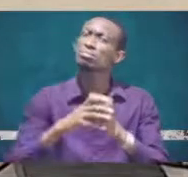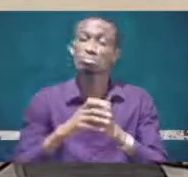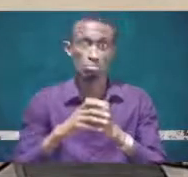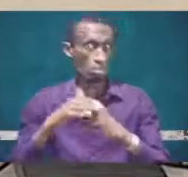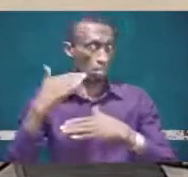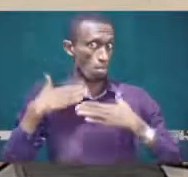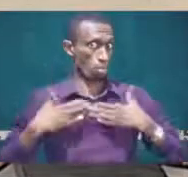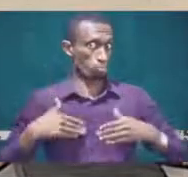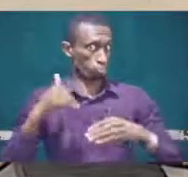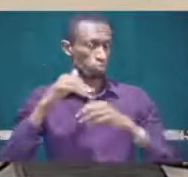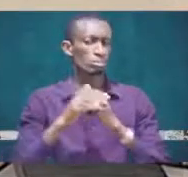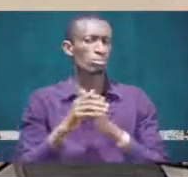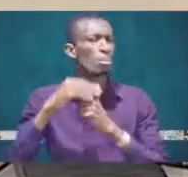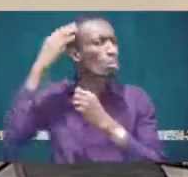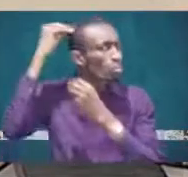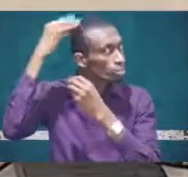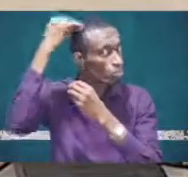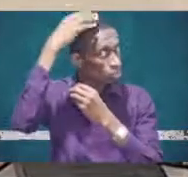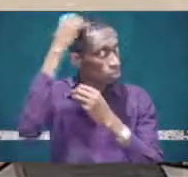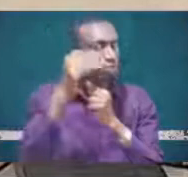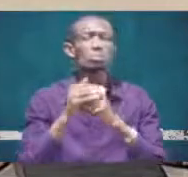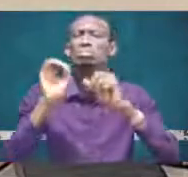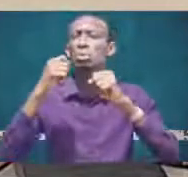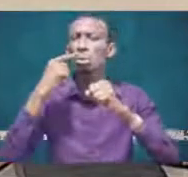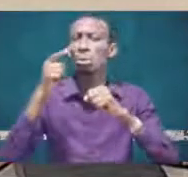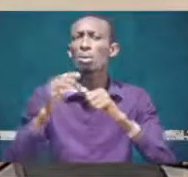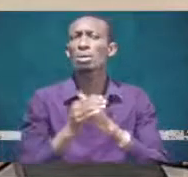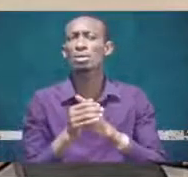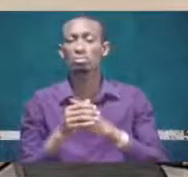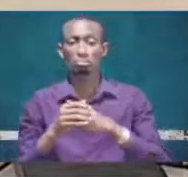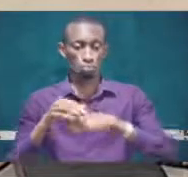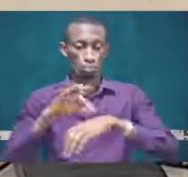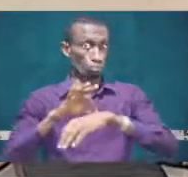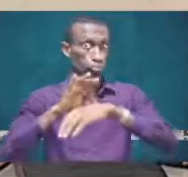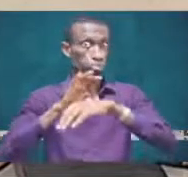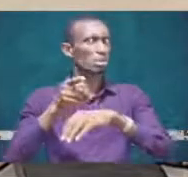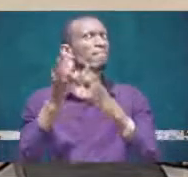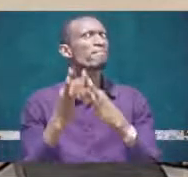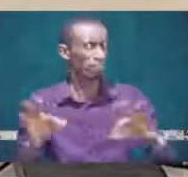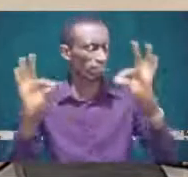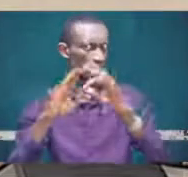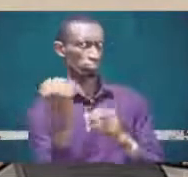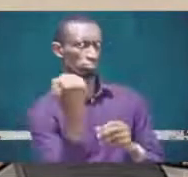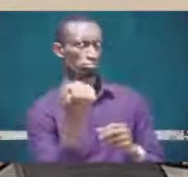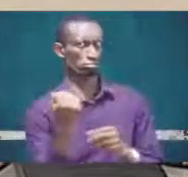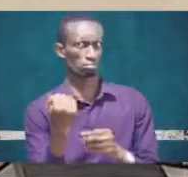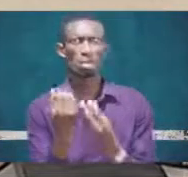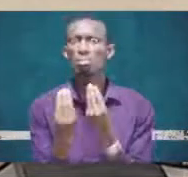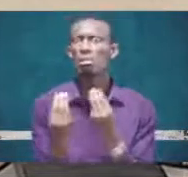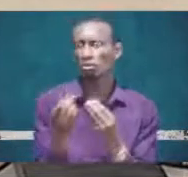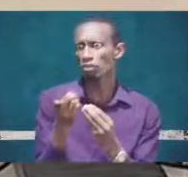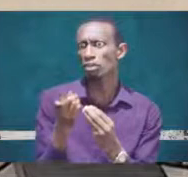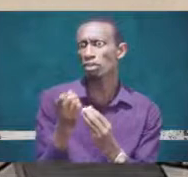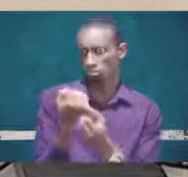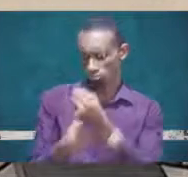in the nails. We can also find it in the skin. And it is very important because it works